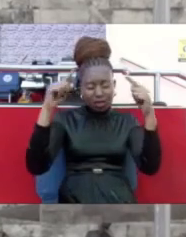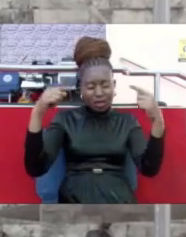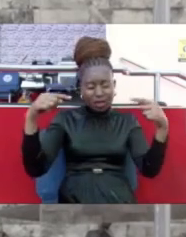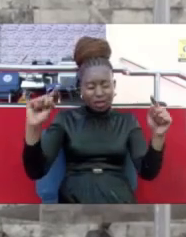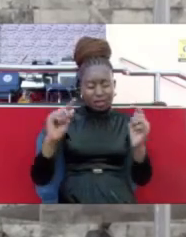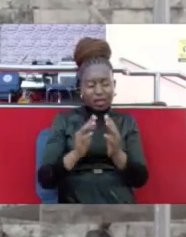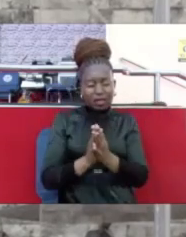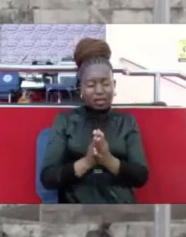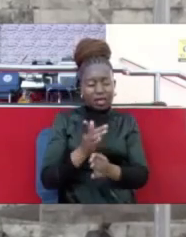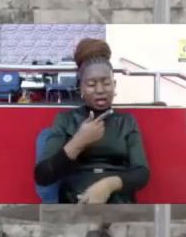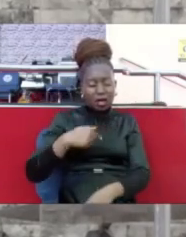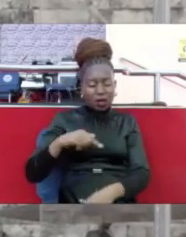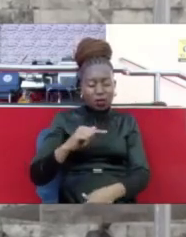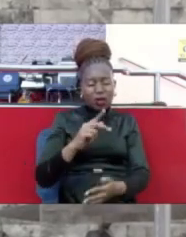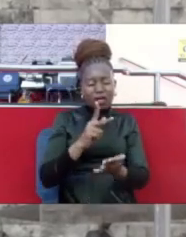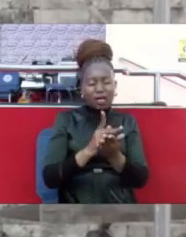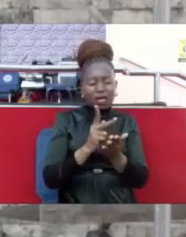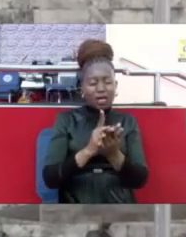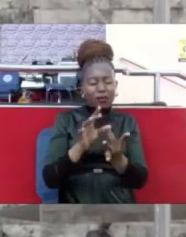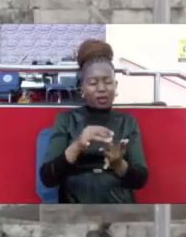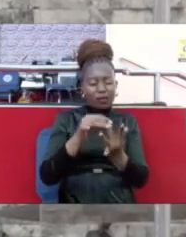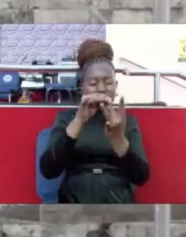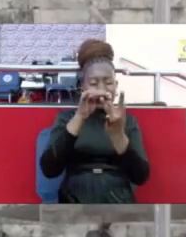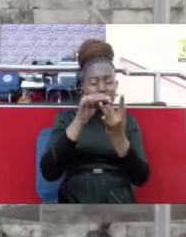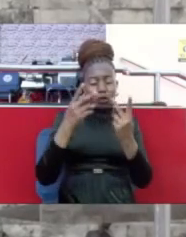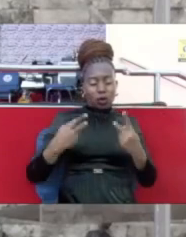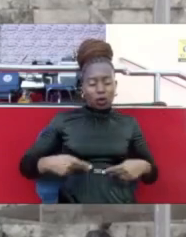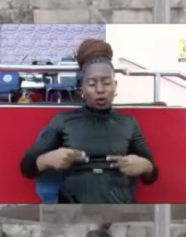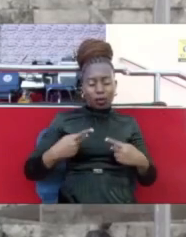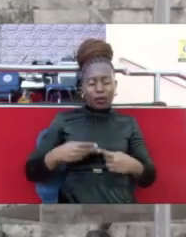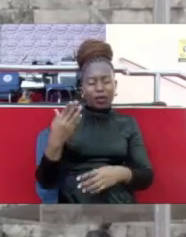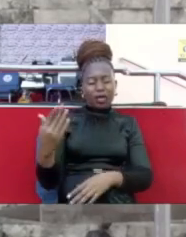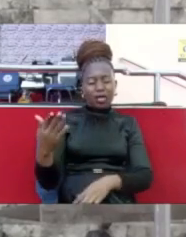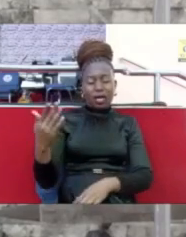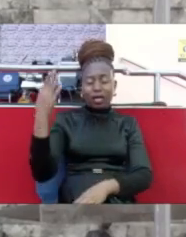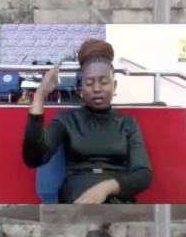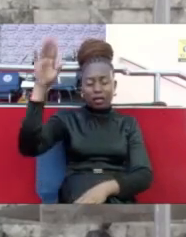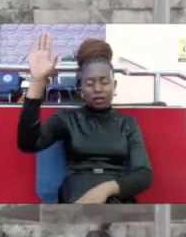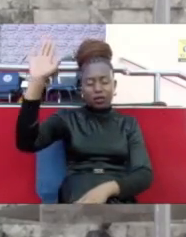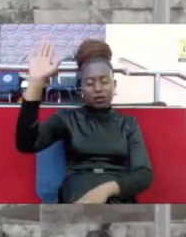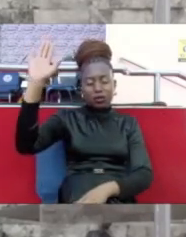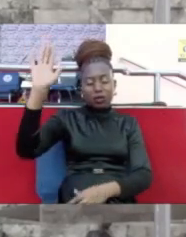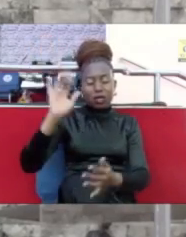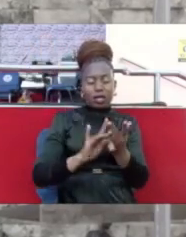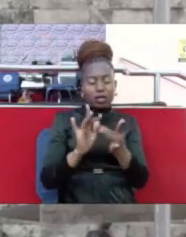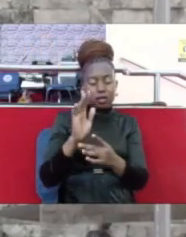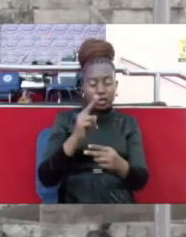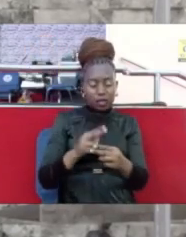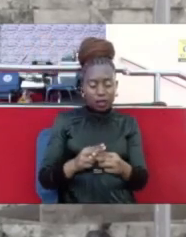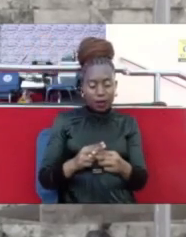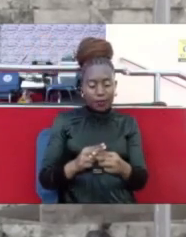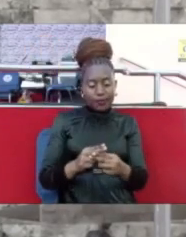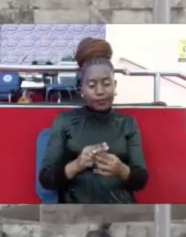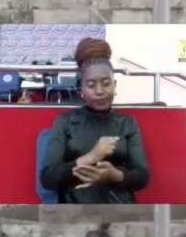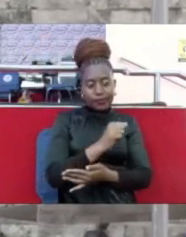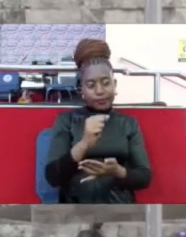these precious people na tunaweka hawa watu wa dhamana into your hands. Katika mikono yako. In Jesus' name. Katika jina la